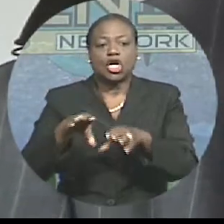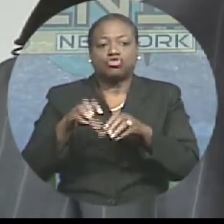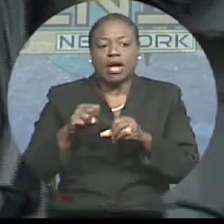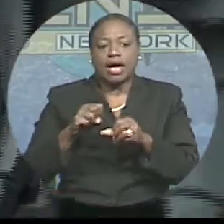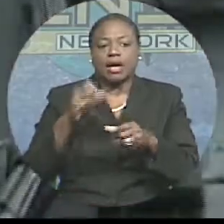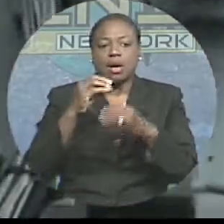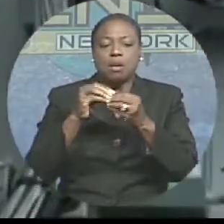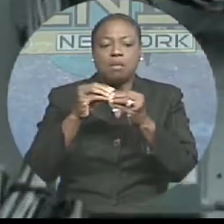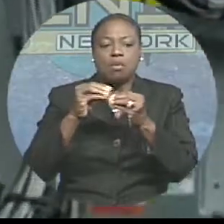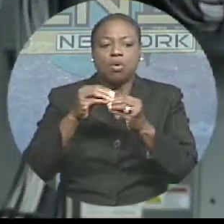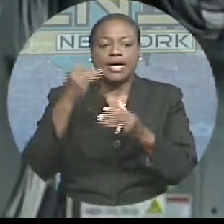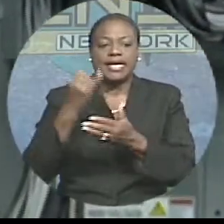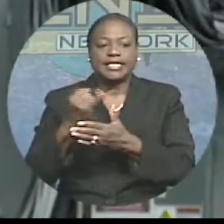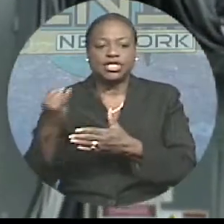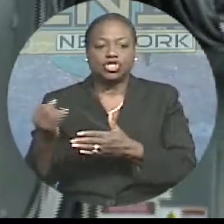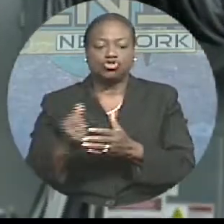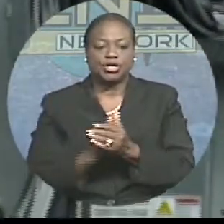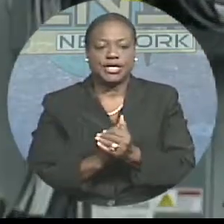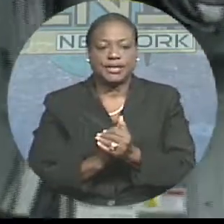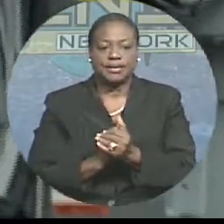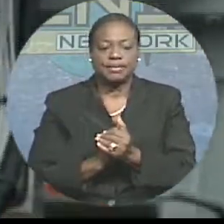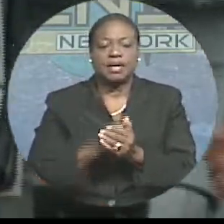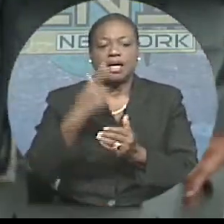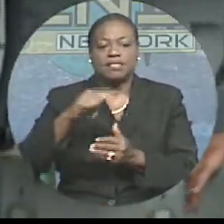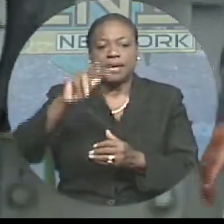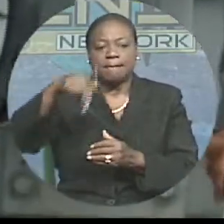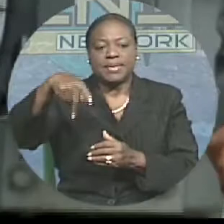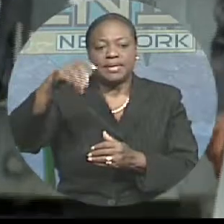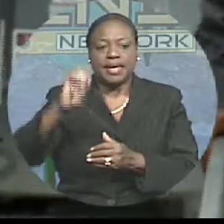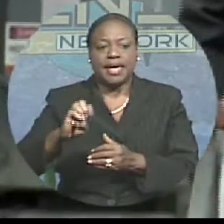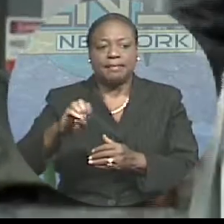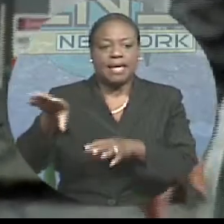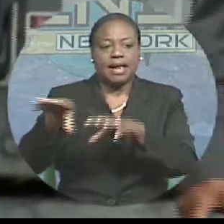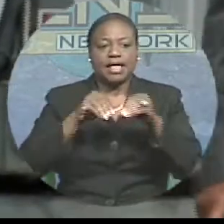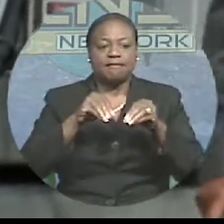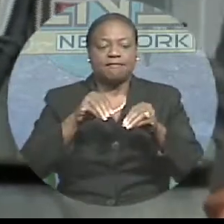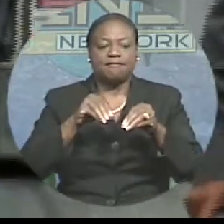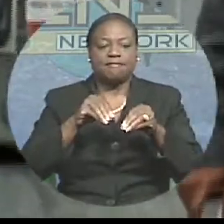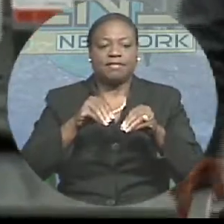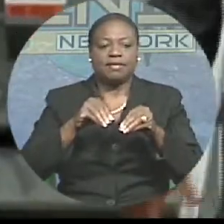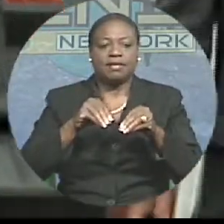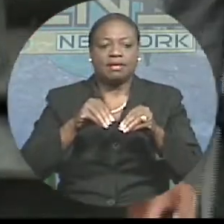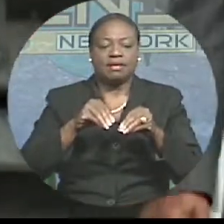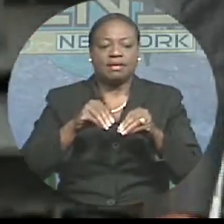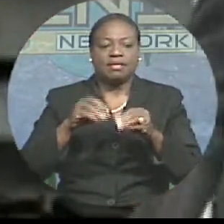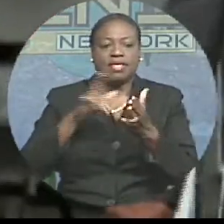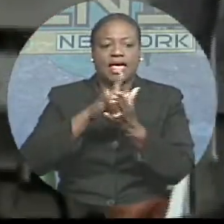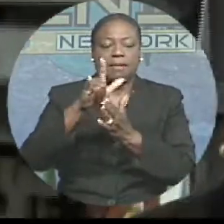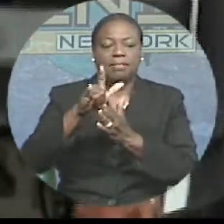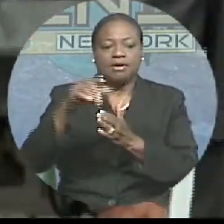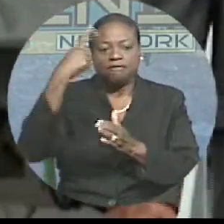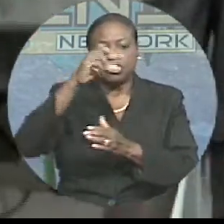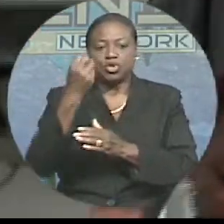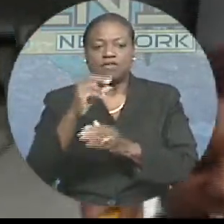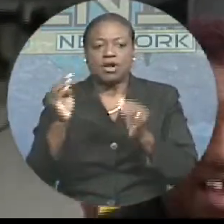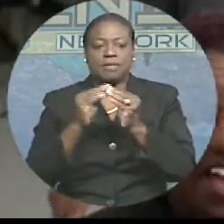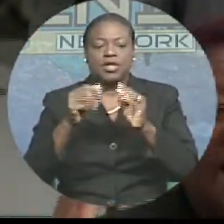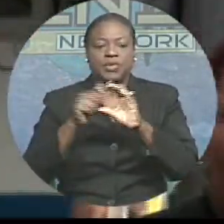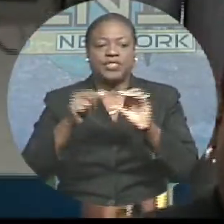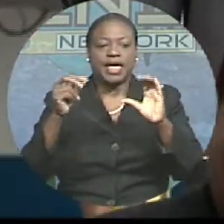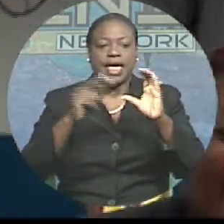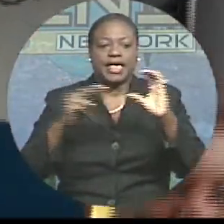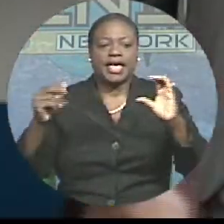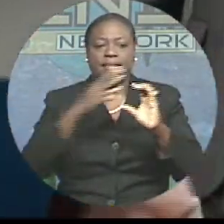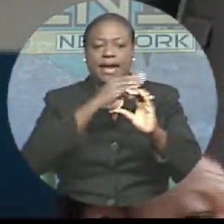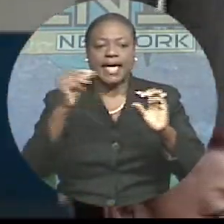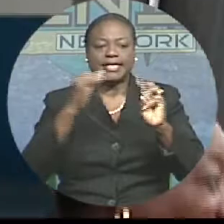industry. The Prime Minister left the airport for a 12 o'clock meeting with the owners of cable and wireless. And although some are of the opinion